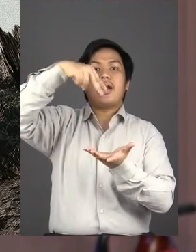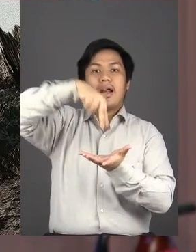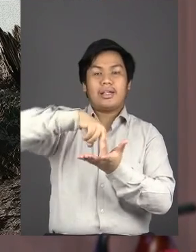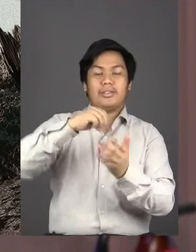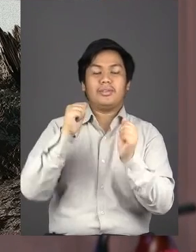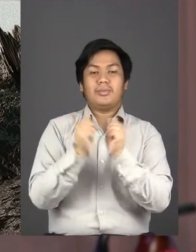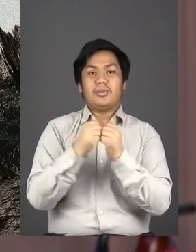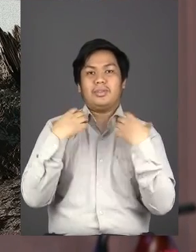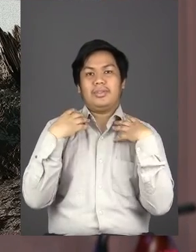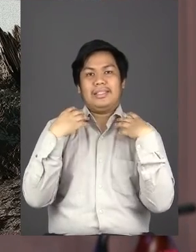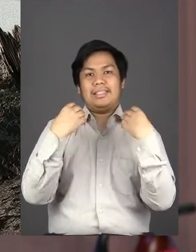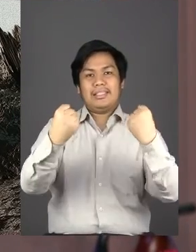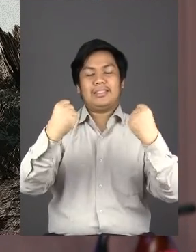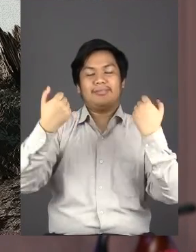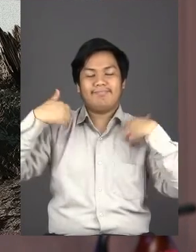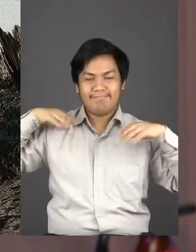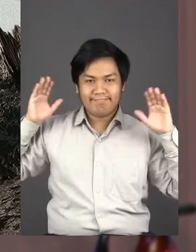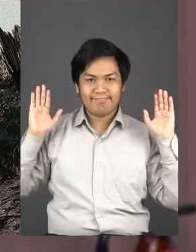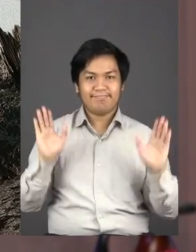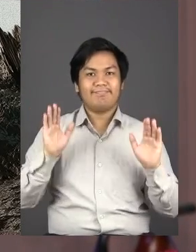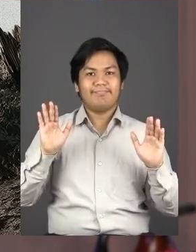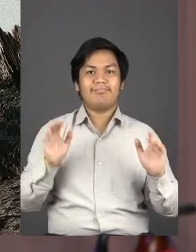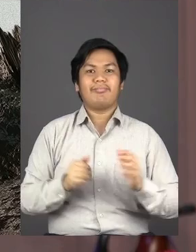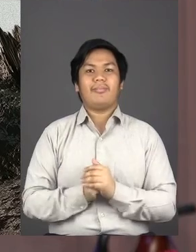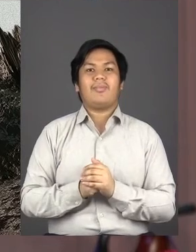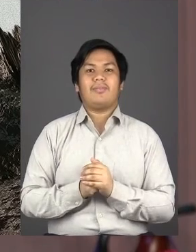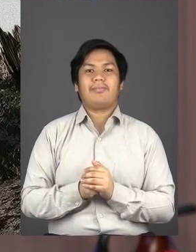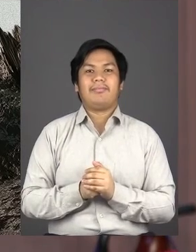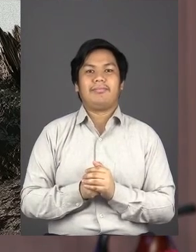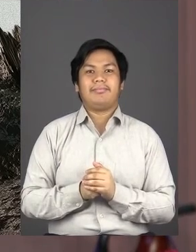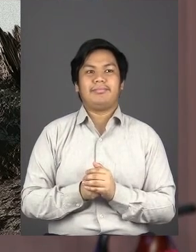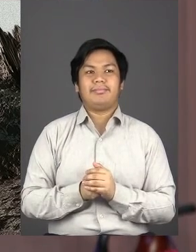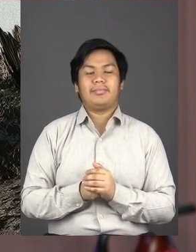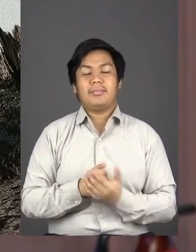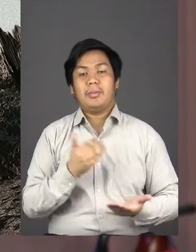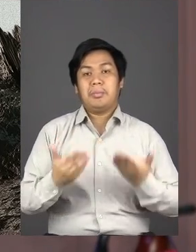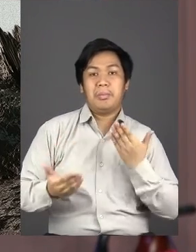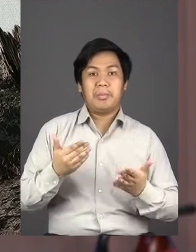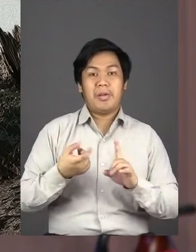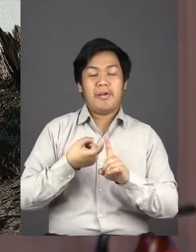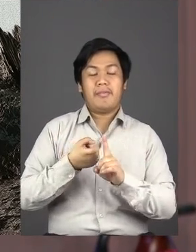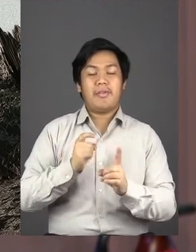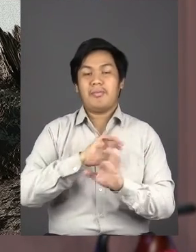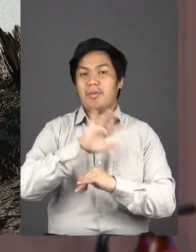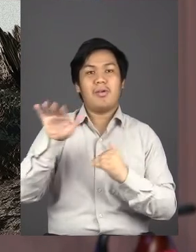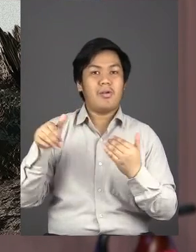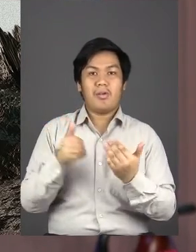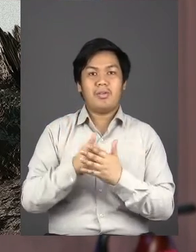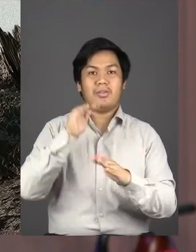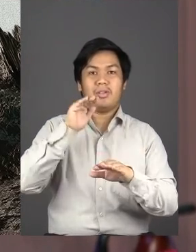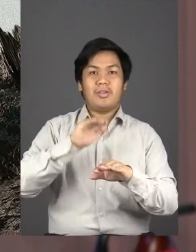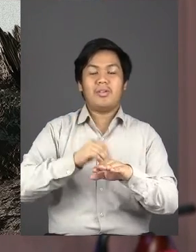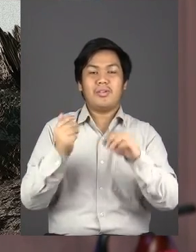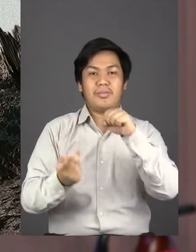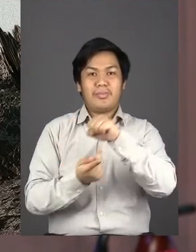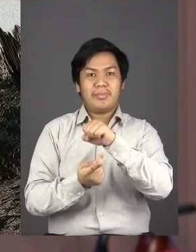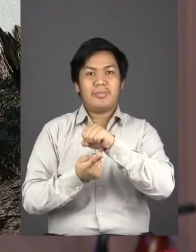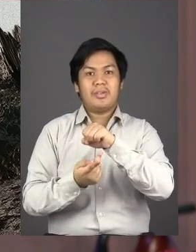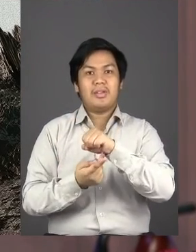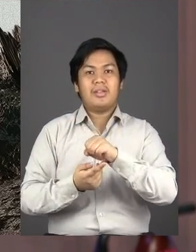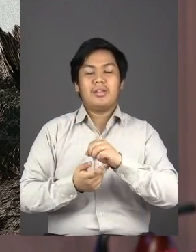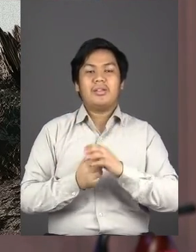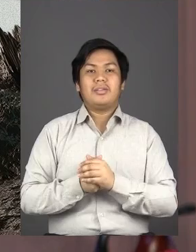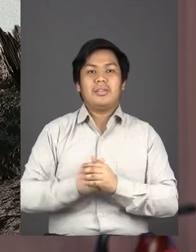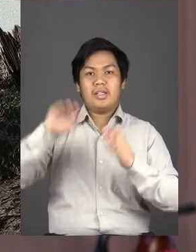healing in its wings. So maaaring doon po galing lahat yung panawagan ni Pablo na iyon, isang awit,